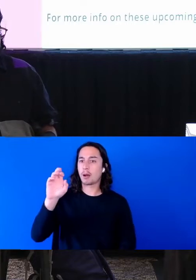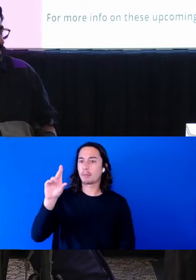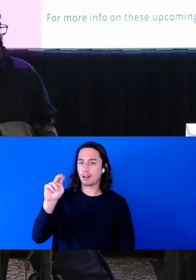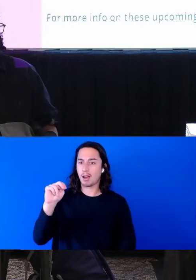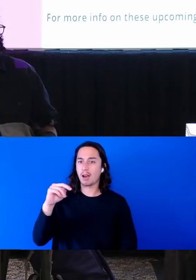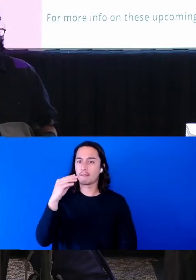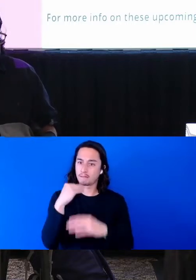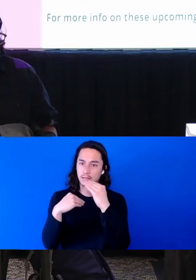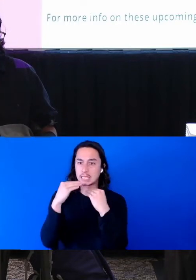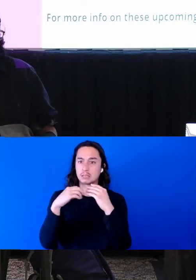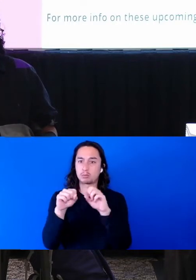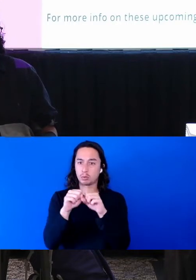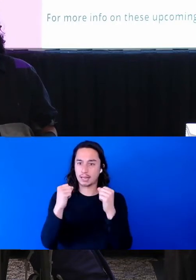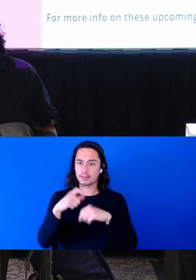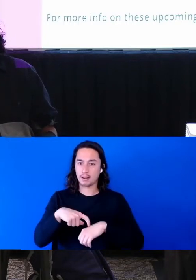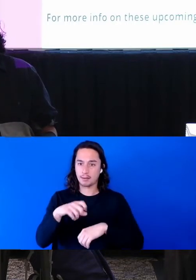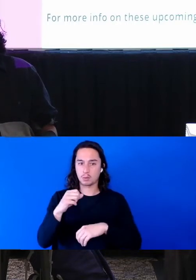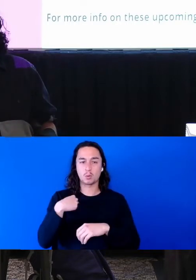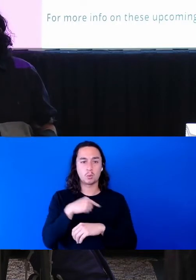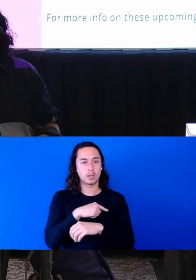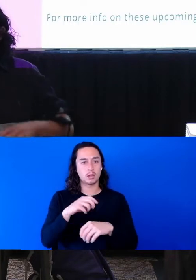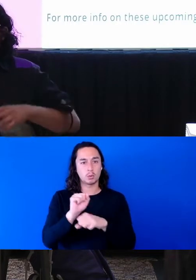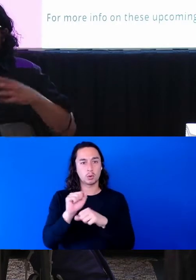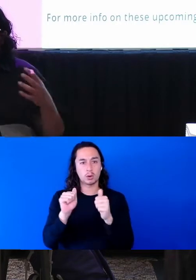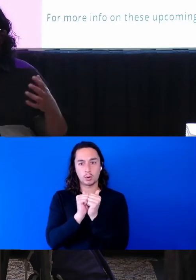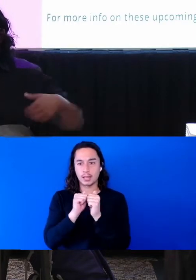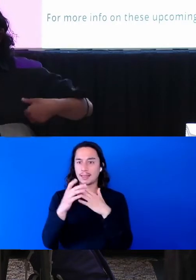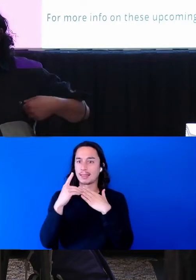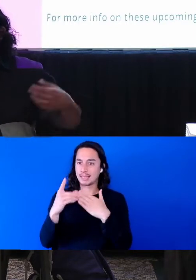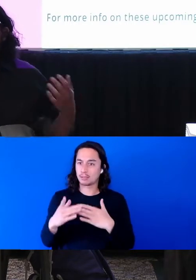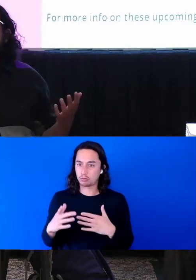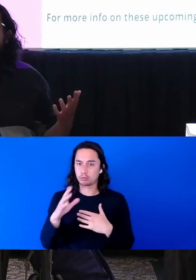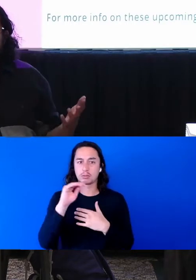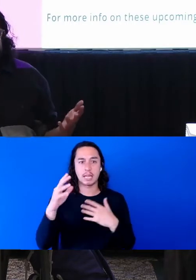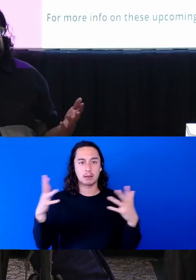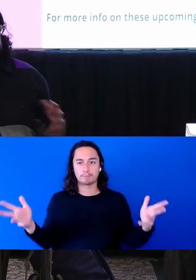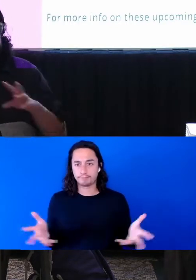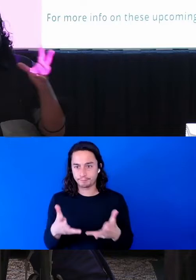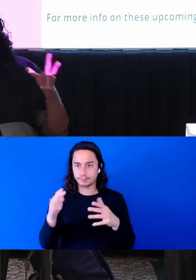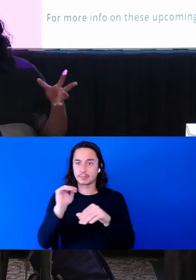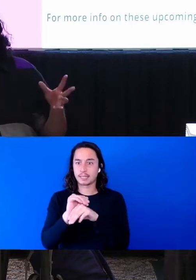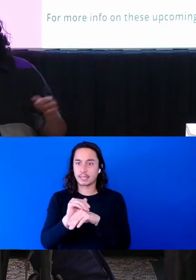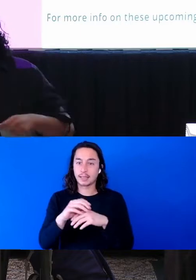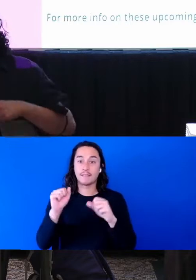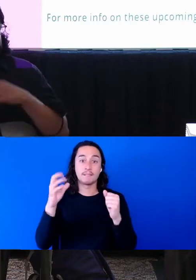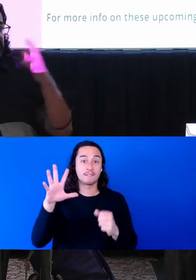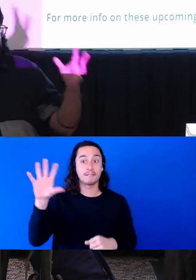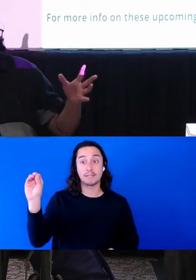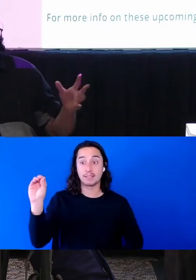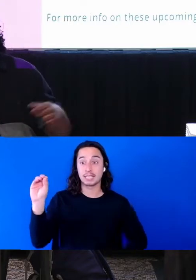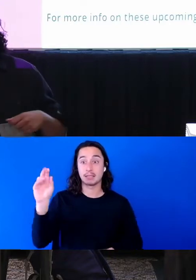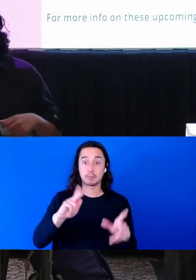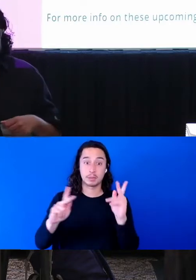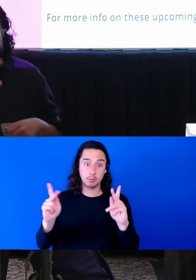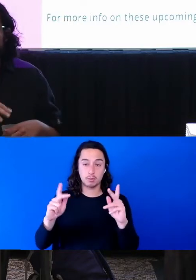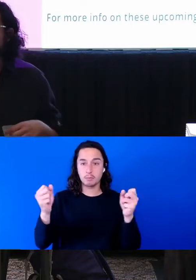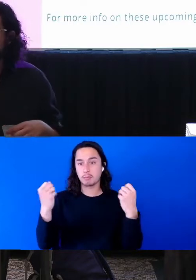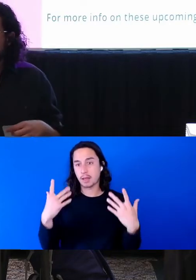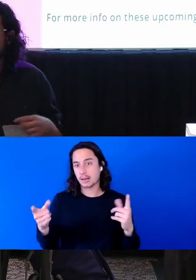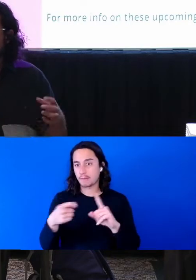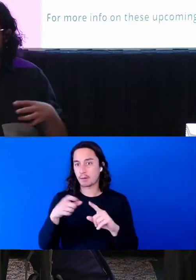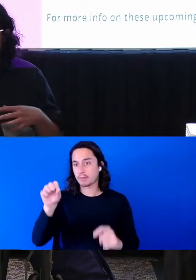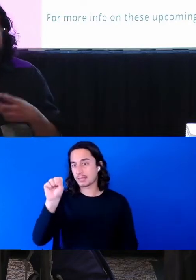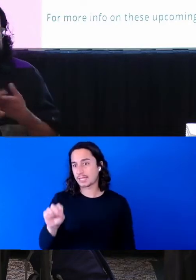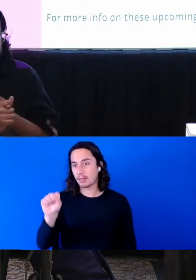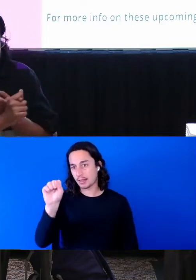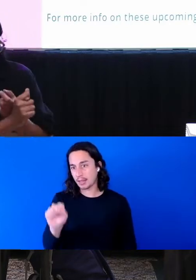with Pittsburgh leaders and Muslim leaders and curated an evening where 50 folks, many coming from South Asian communities, Muslim communities,